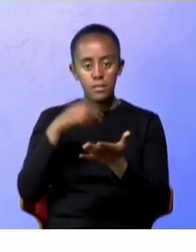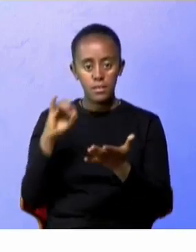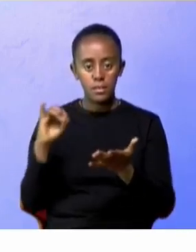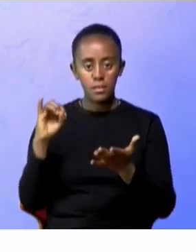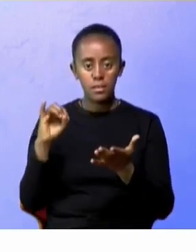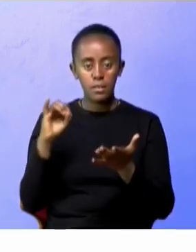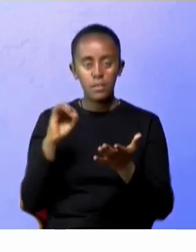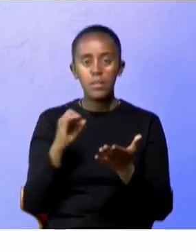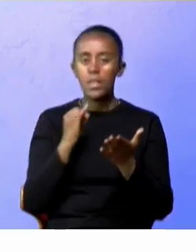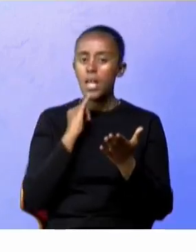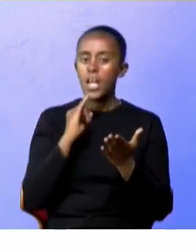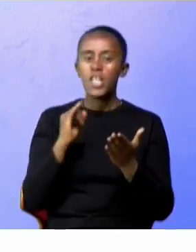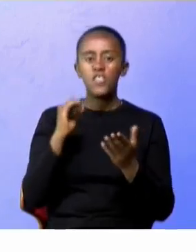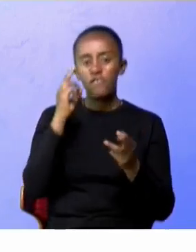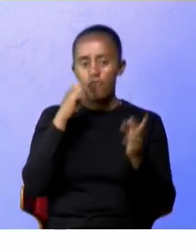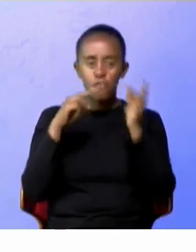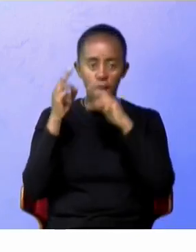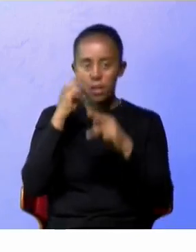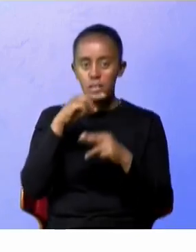is fun.